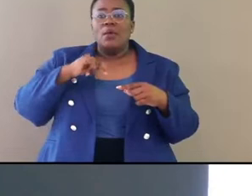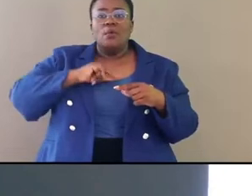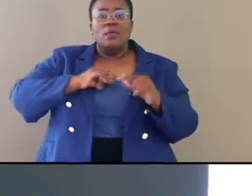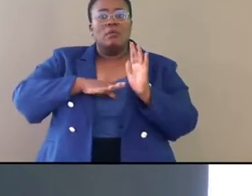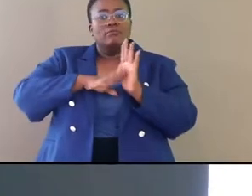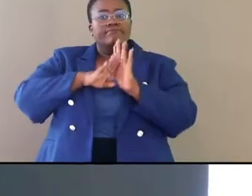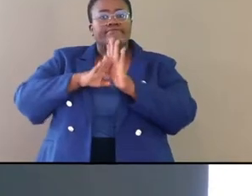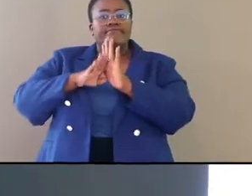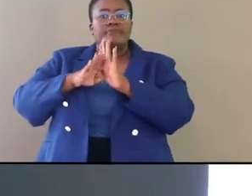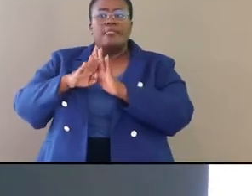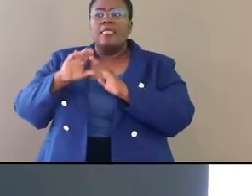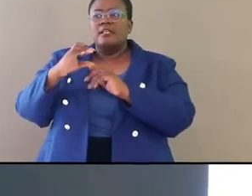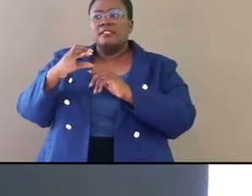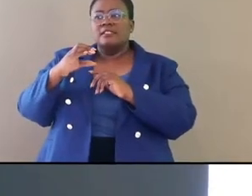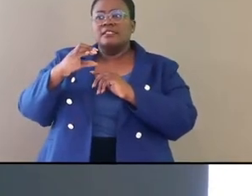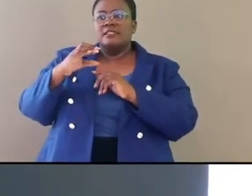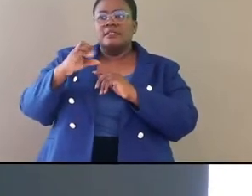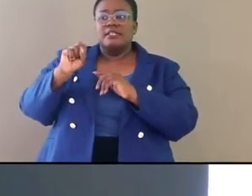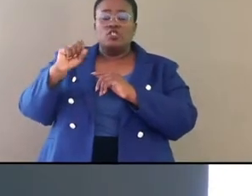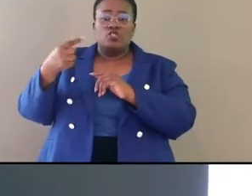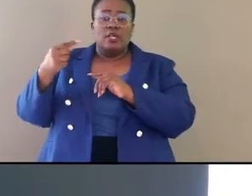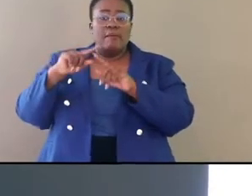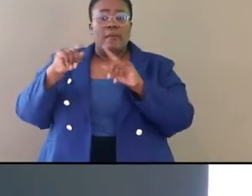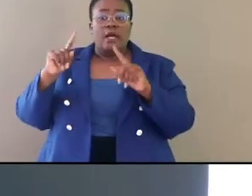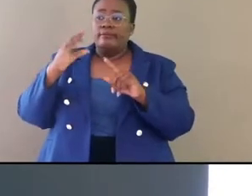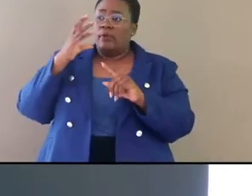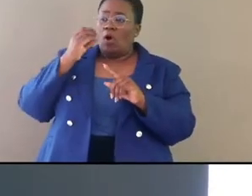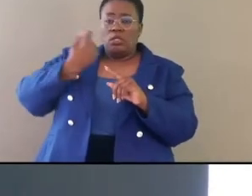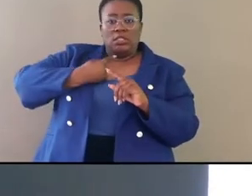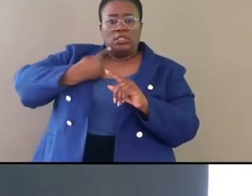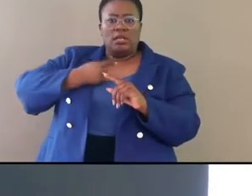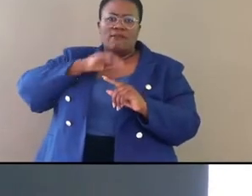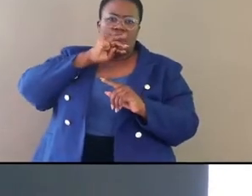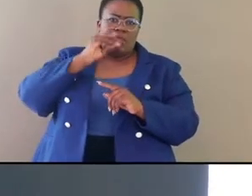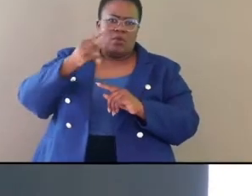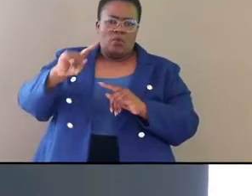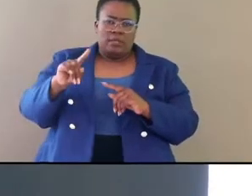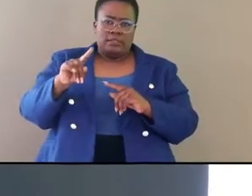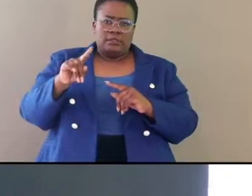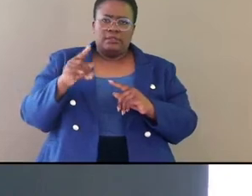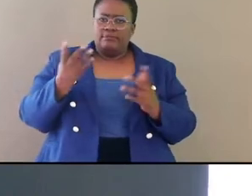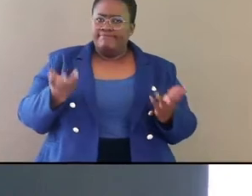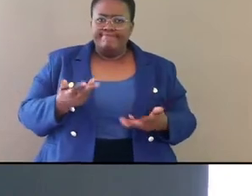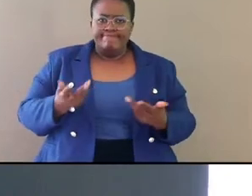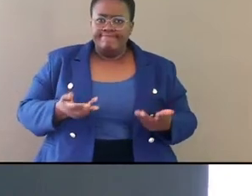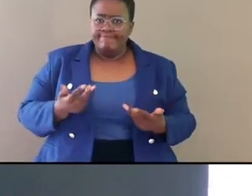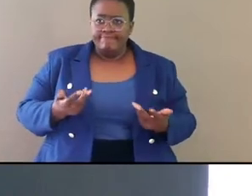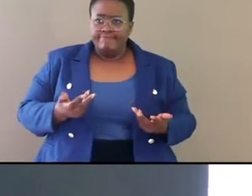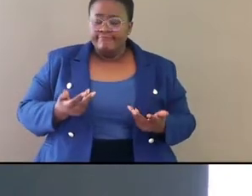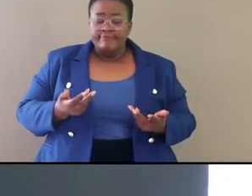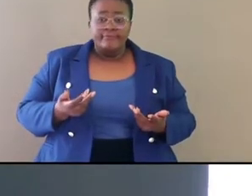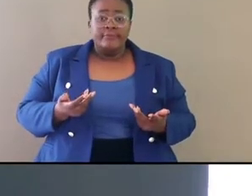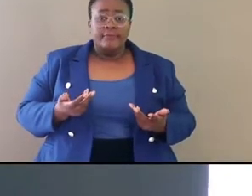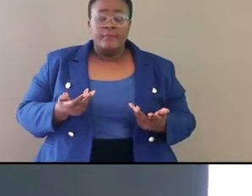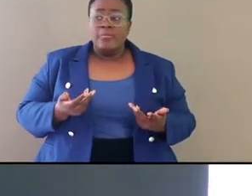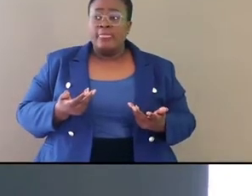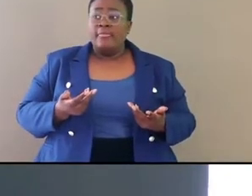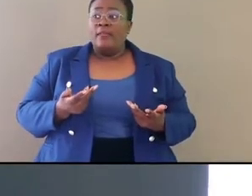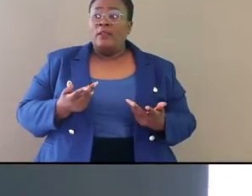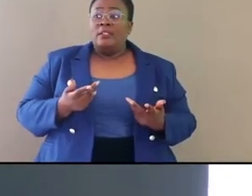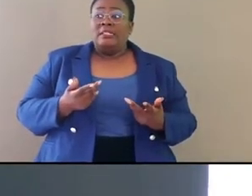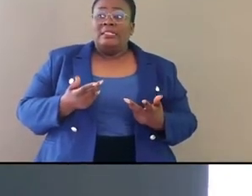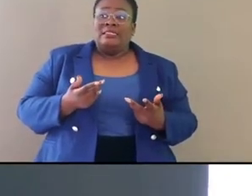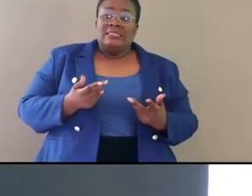the CSG and so we need to ask ourselves what does that mean in the context where there's been there are constraints